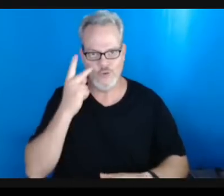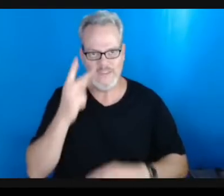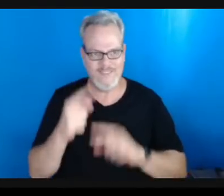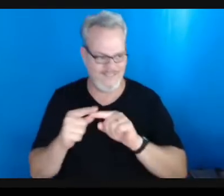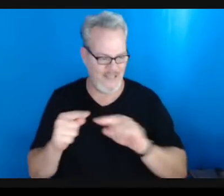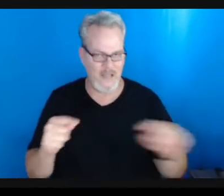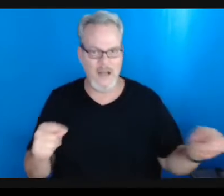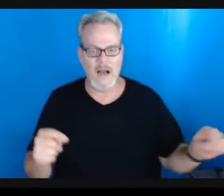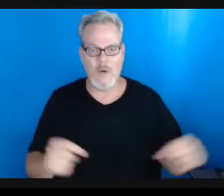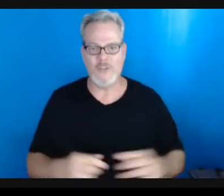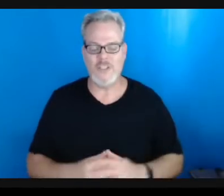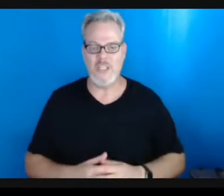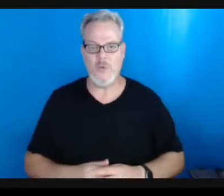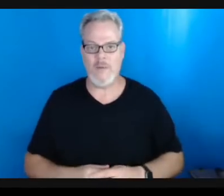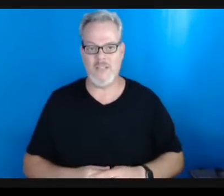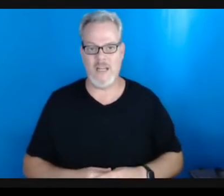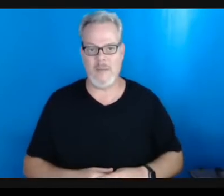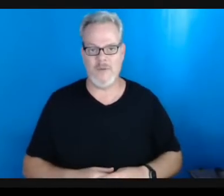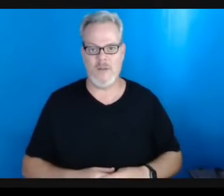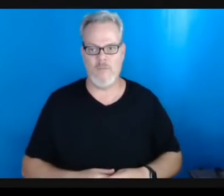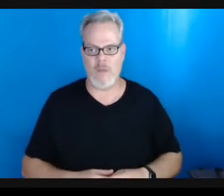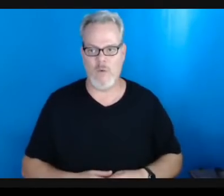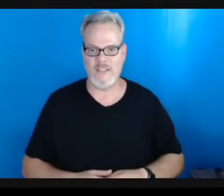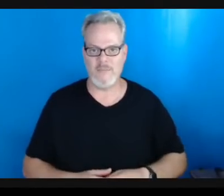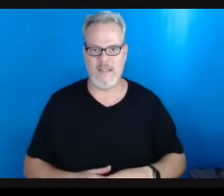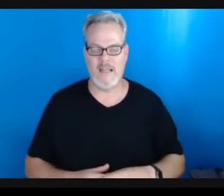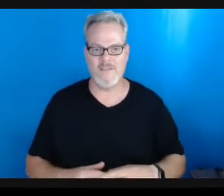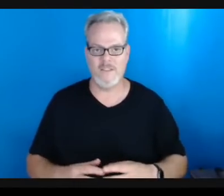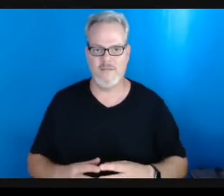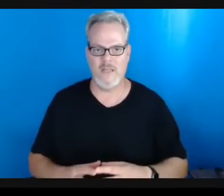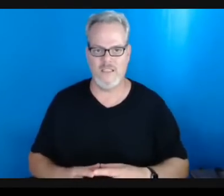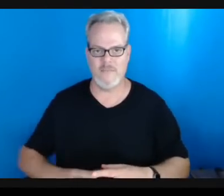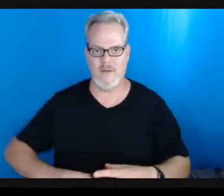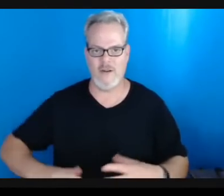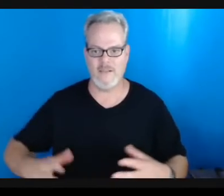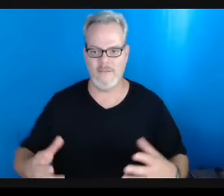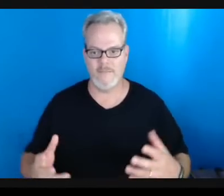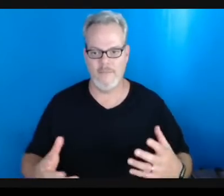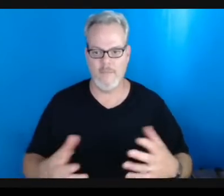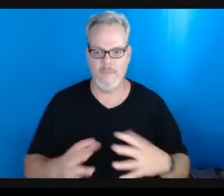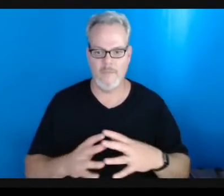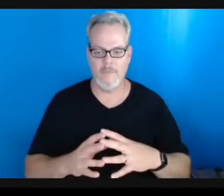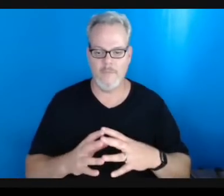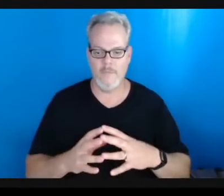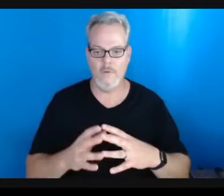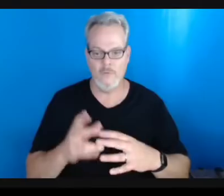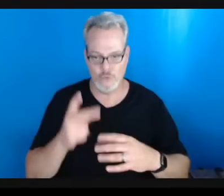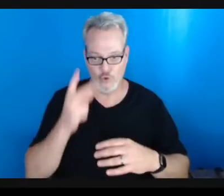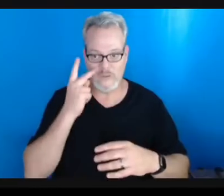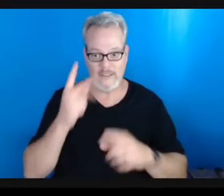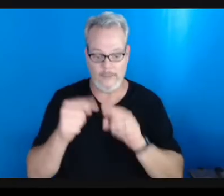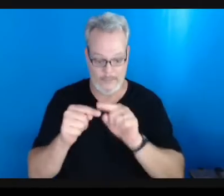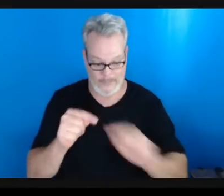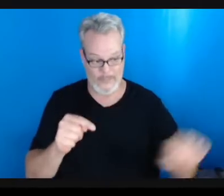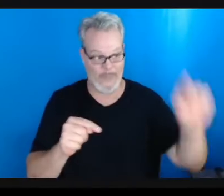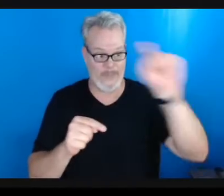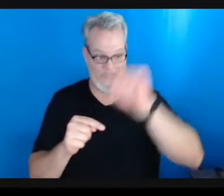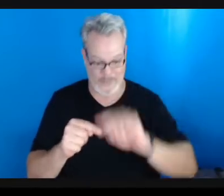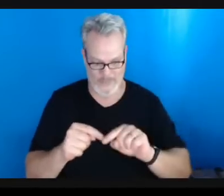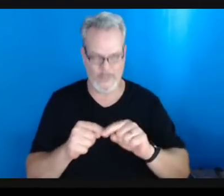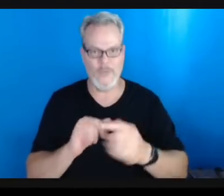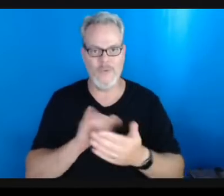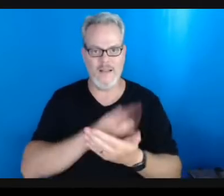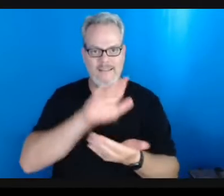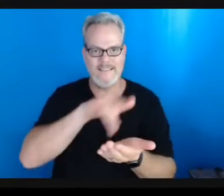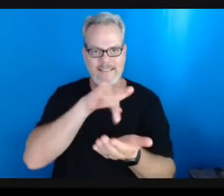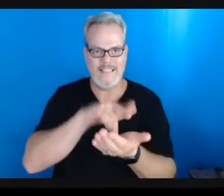southwest. We'll flip it to our particulate layer of sulfate aerosols, and now you can see a little bit more impact on the central Kona coast